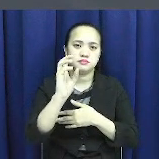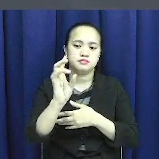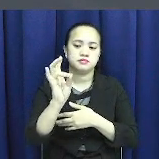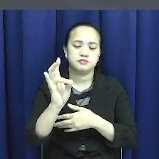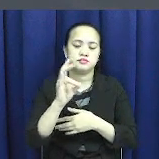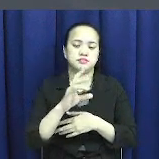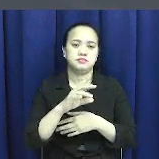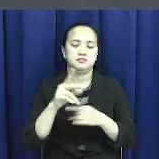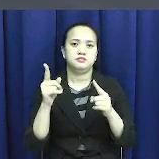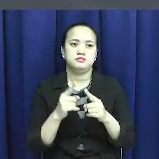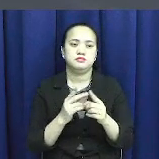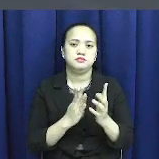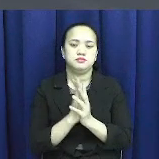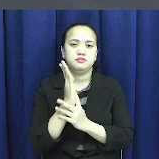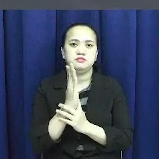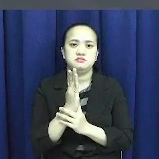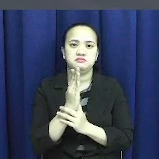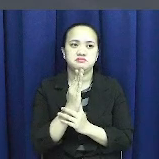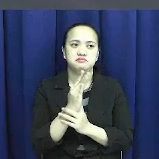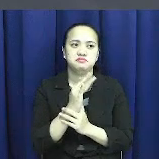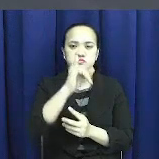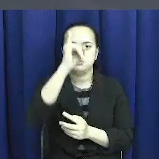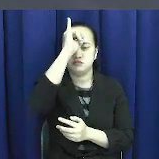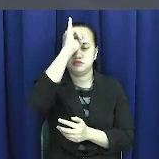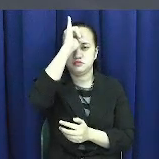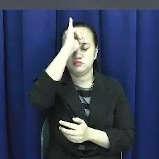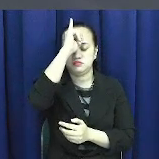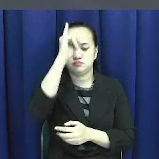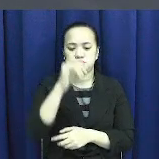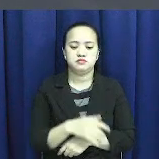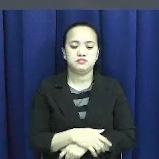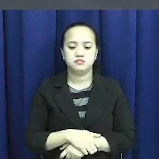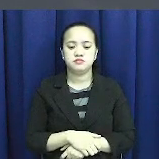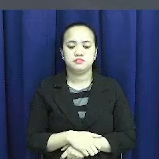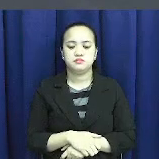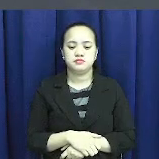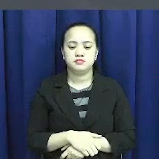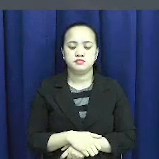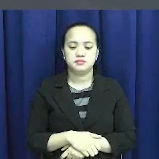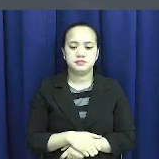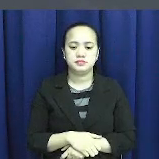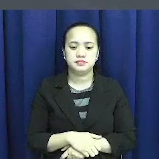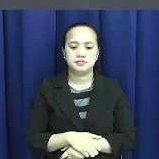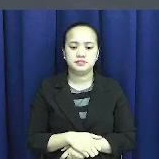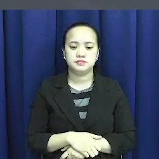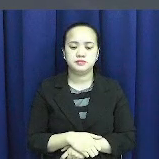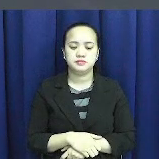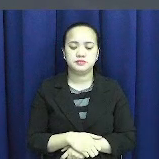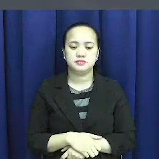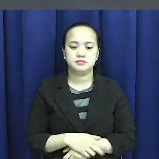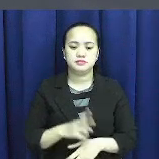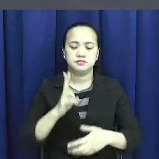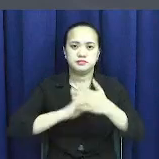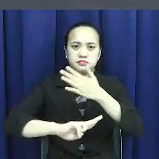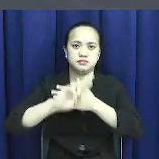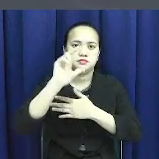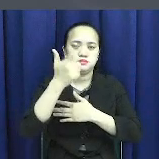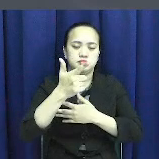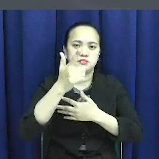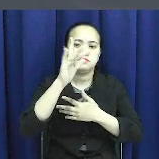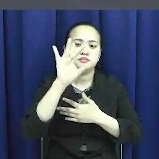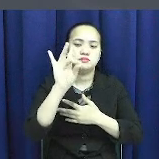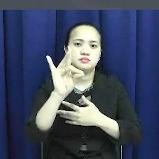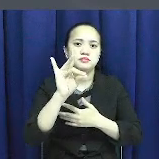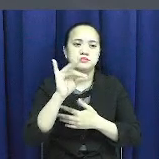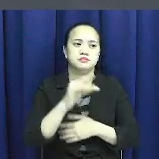through ignorance, then he shall bring a she-goat of the first year of a sin offering. Verse 28. And the priest